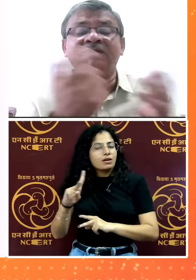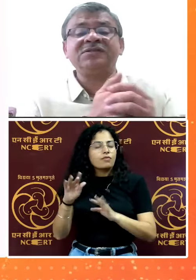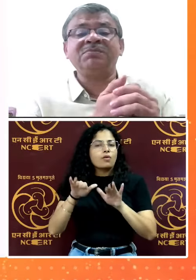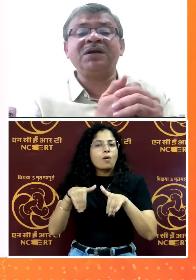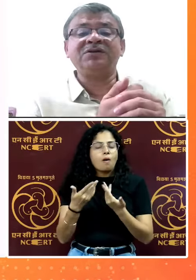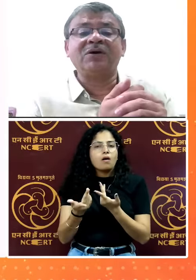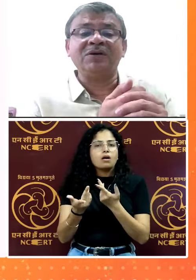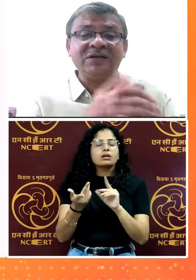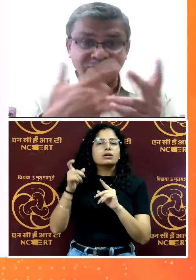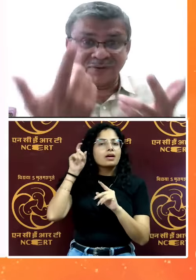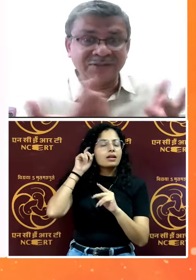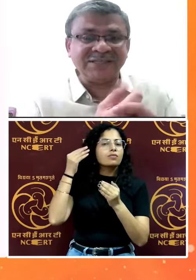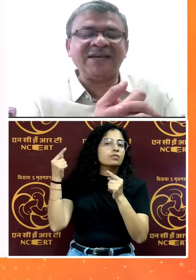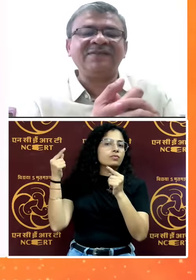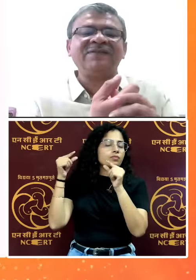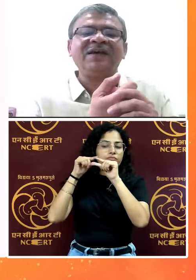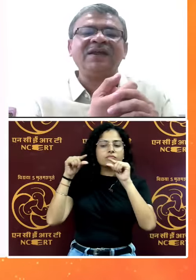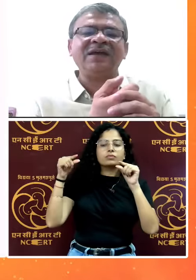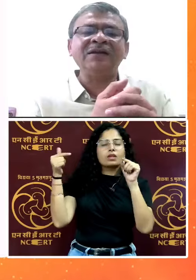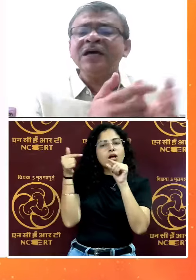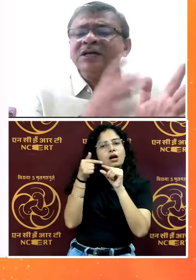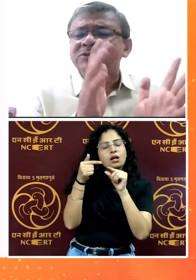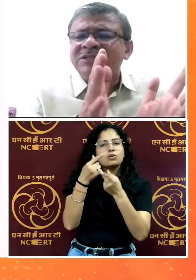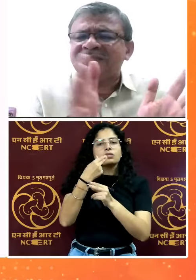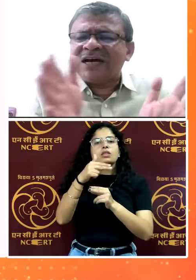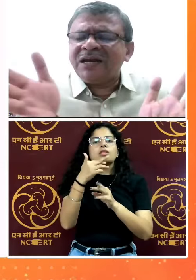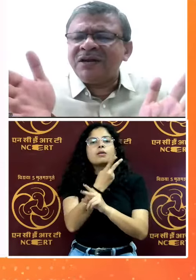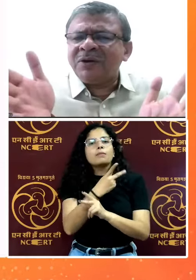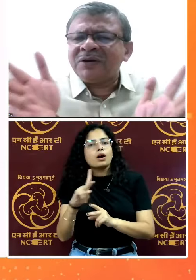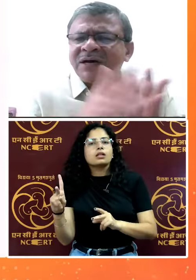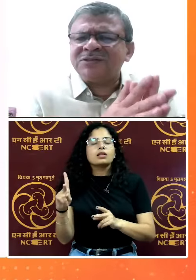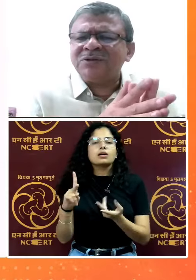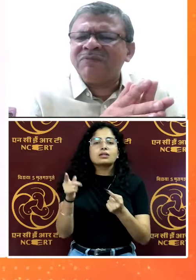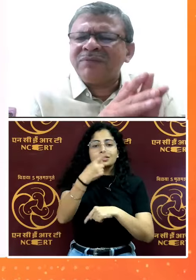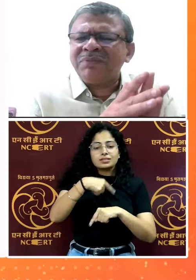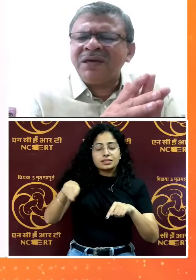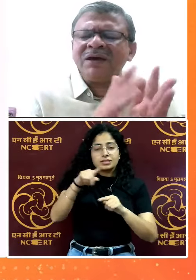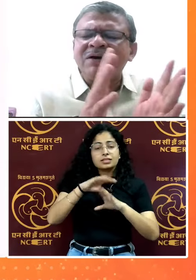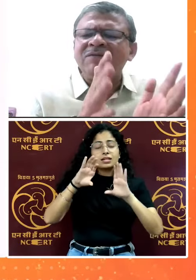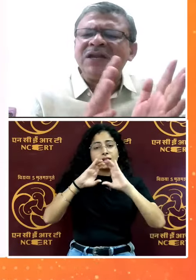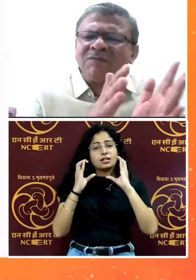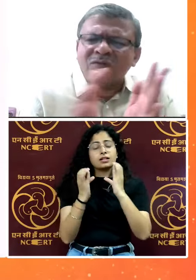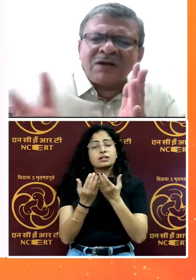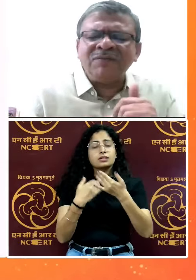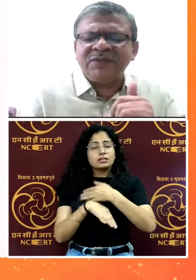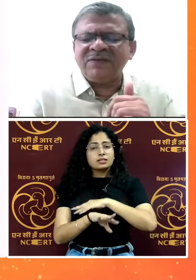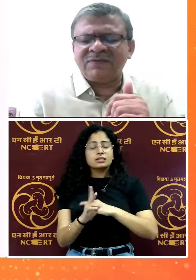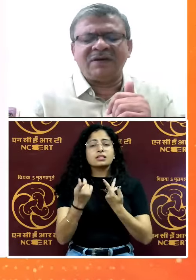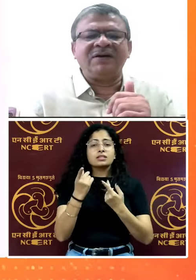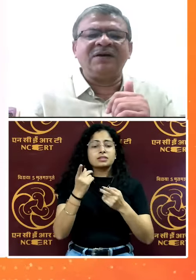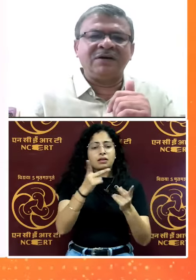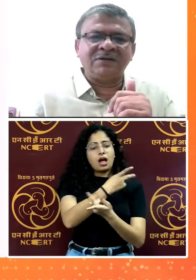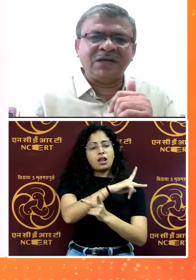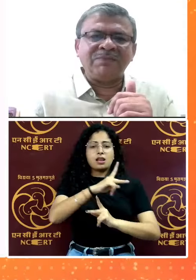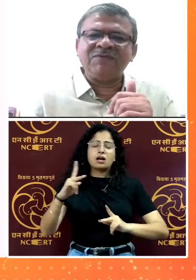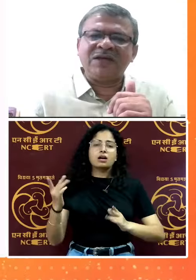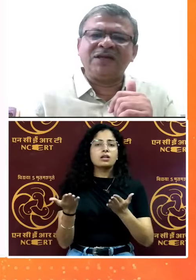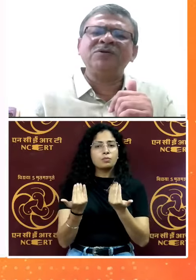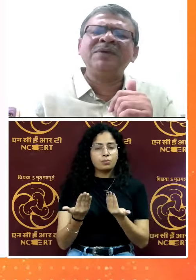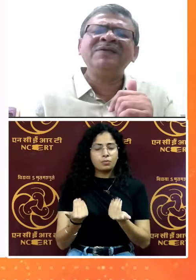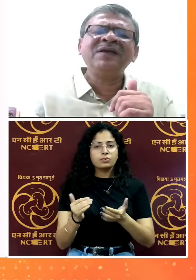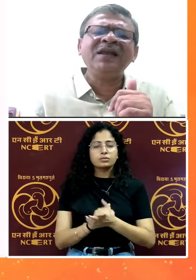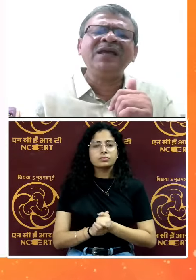is not visible at all, it is called CIC hearing aid. So the child in your classroom will be wearing one of these type